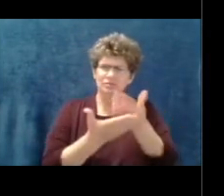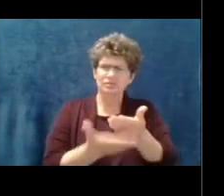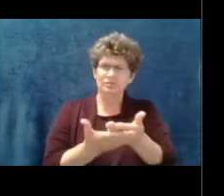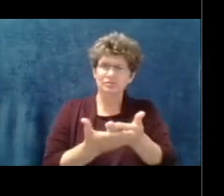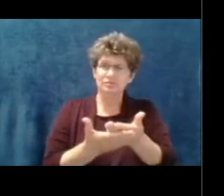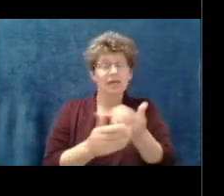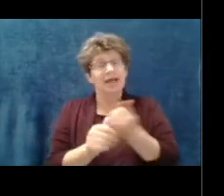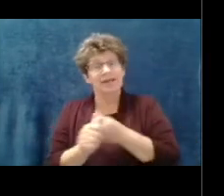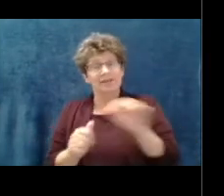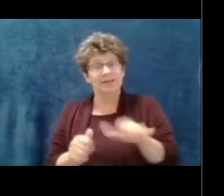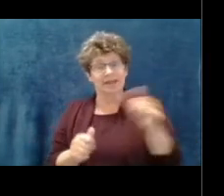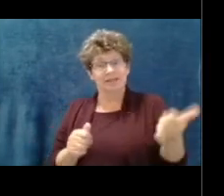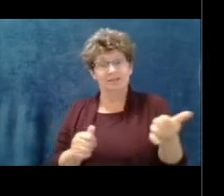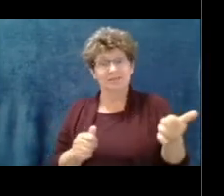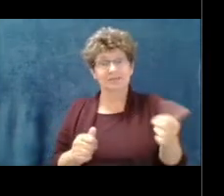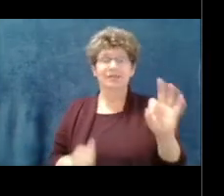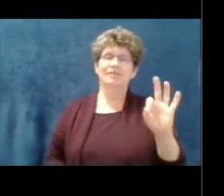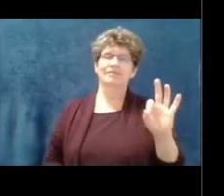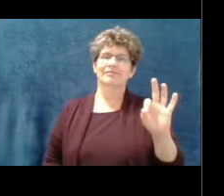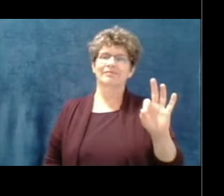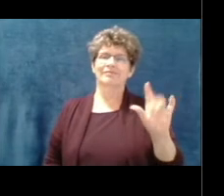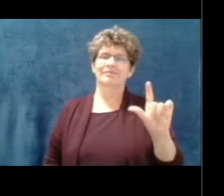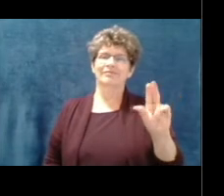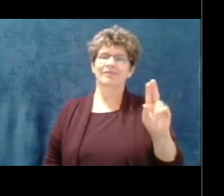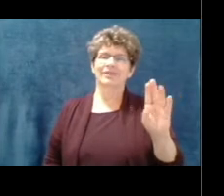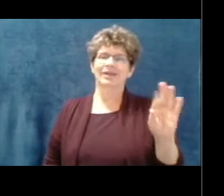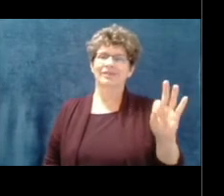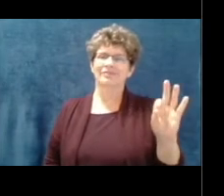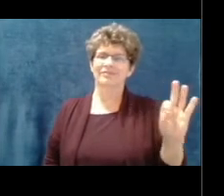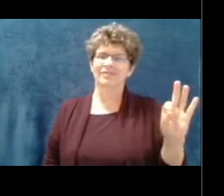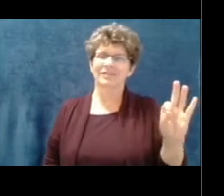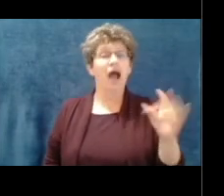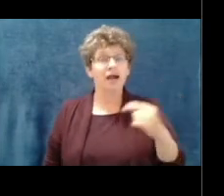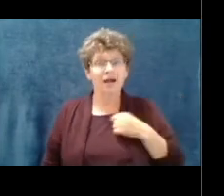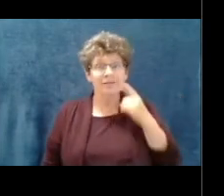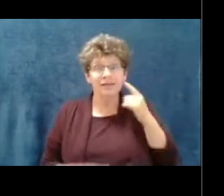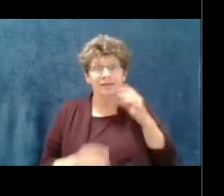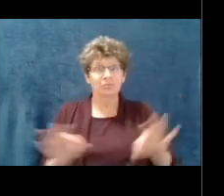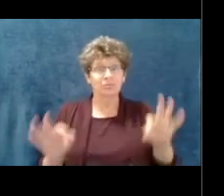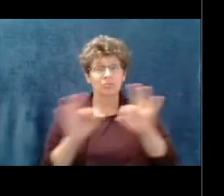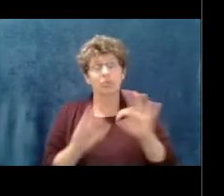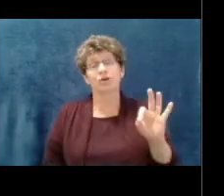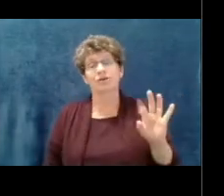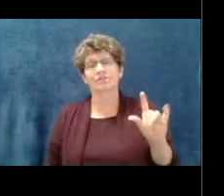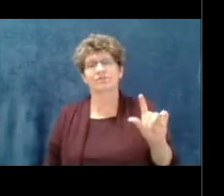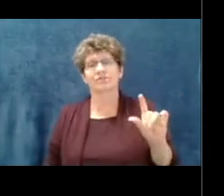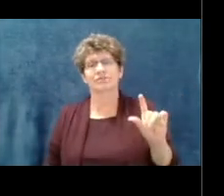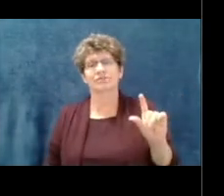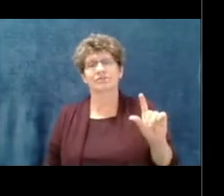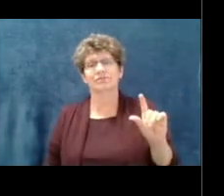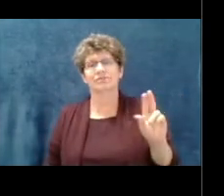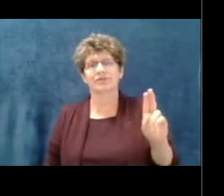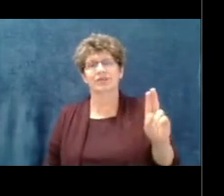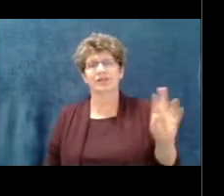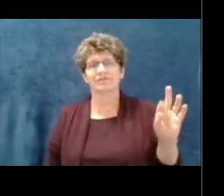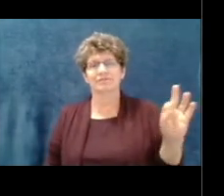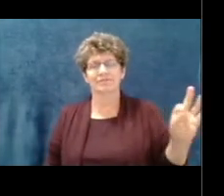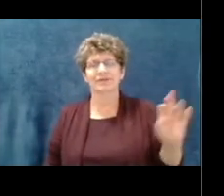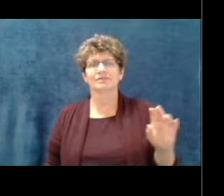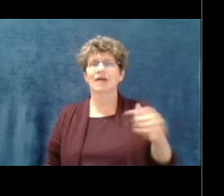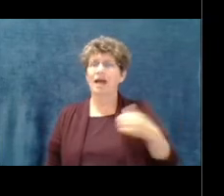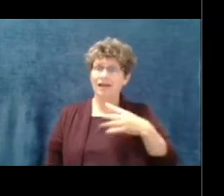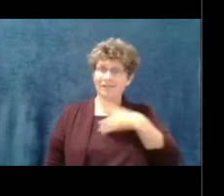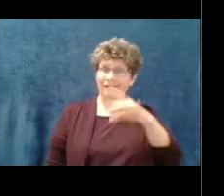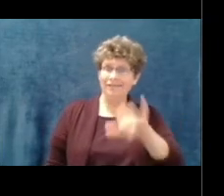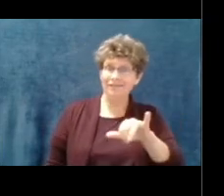ultimately. And you know what? It's important fluff. It's fluff that I like. I hope you pay attention to it. But ultimately, it's the 5 things that we're going to get at. So